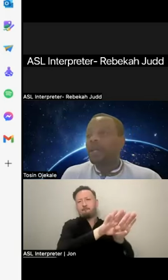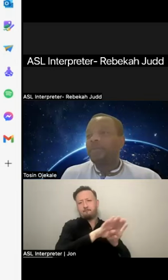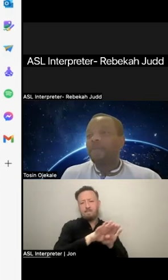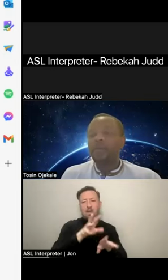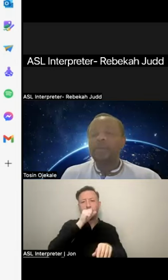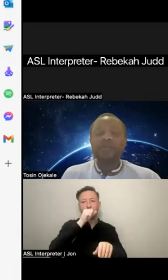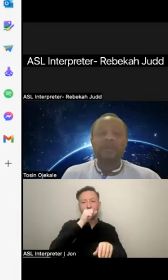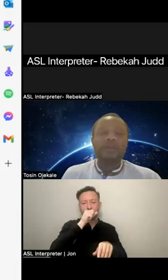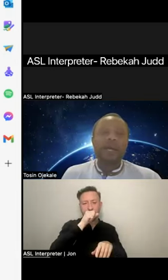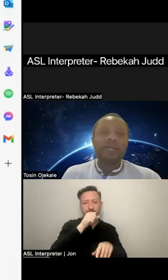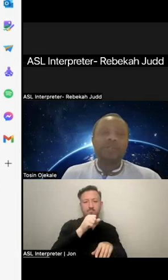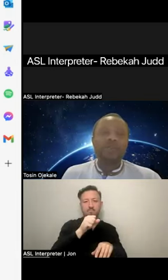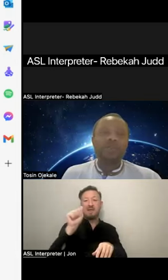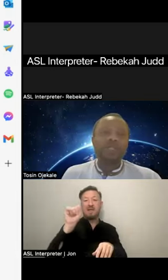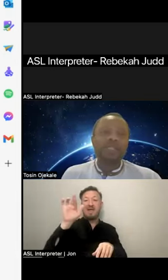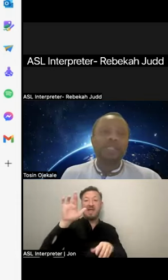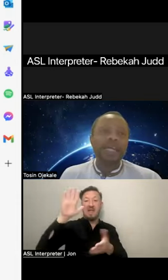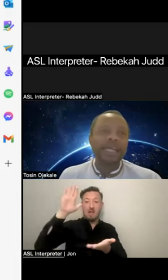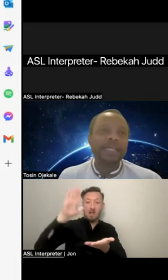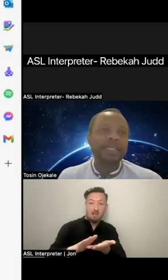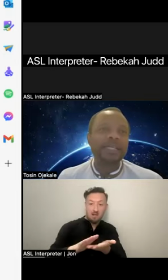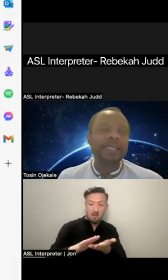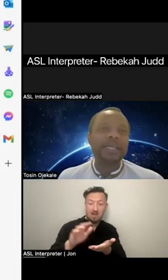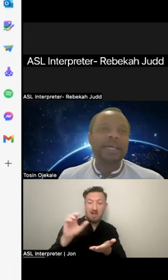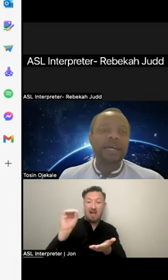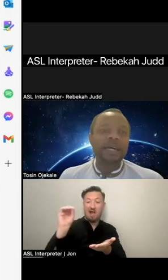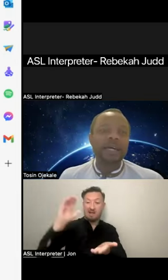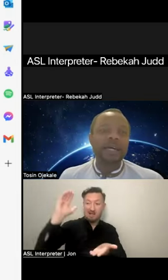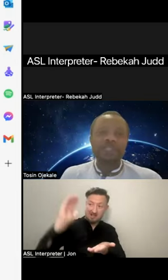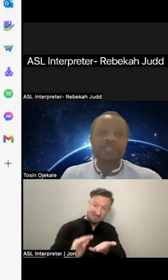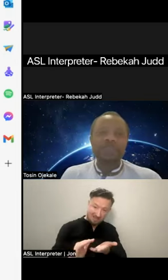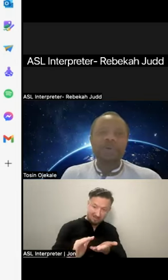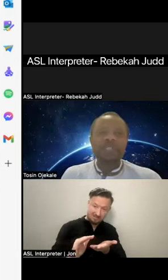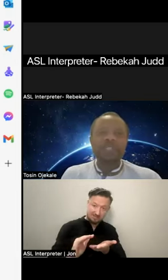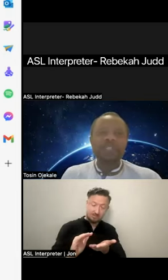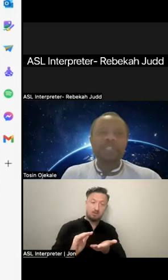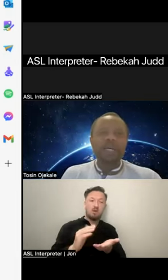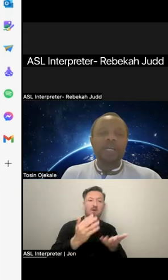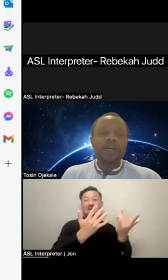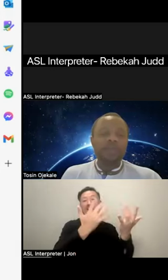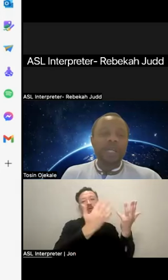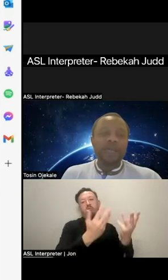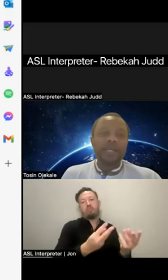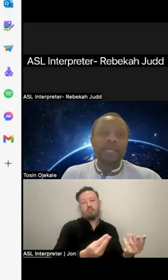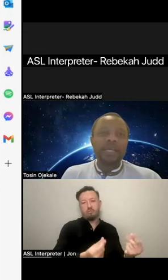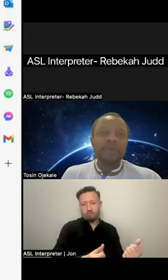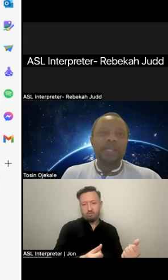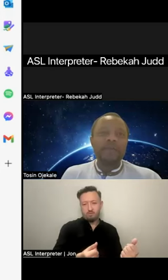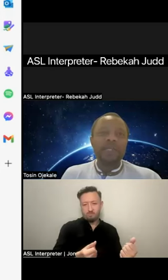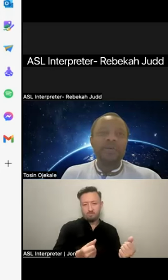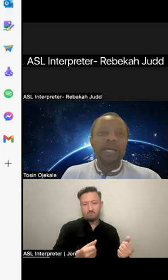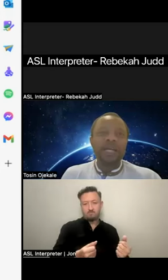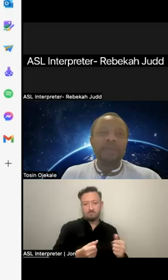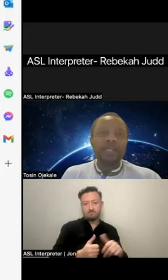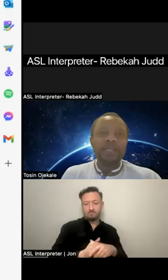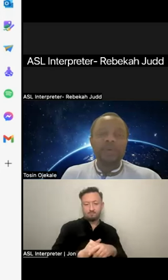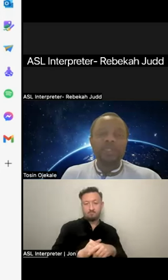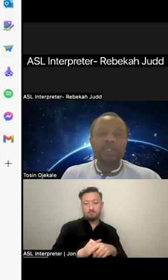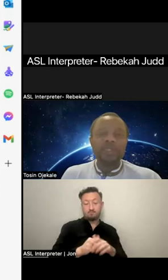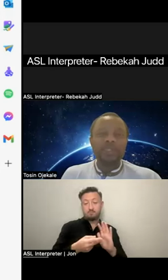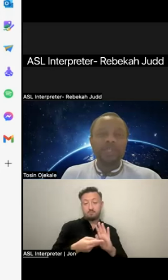the environment of the fire. So they deny it oxygen. So oxygen, it doesn't mean that you can't take away any of these other